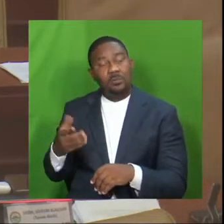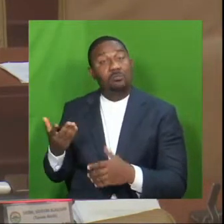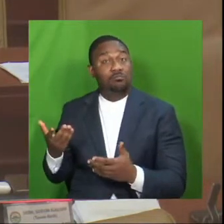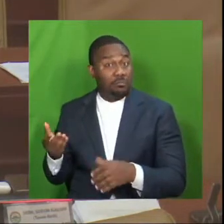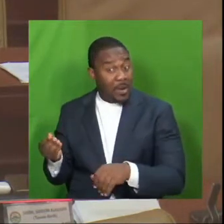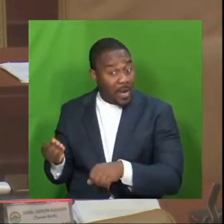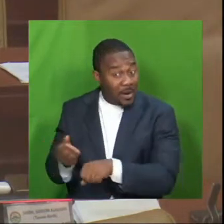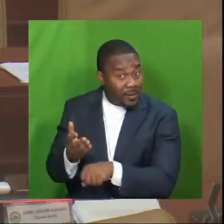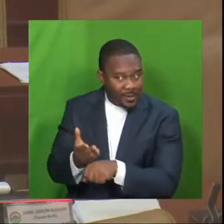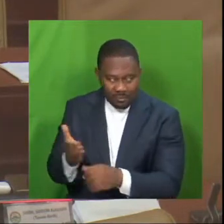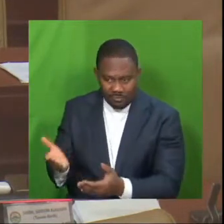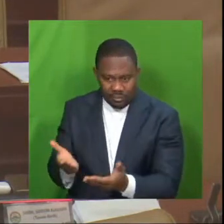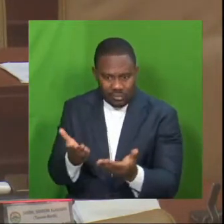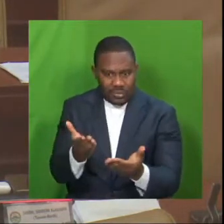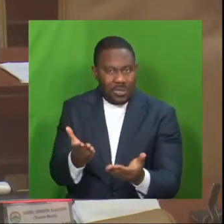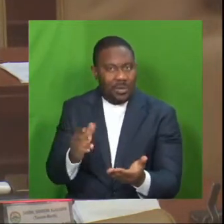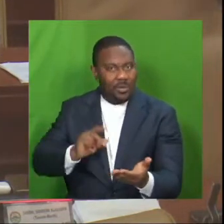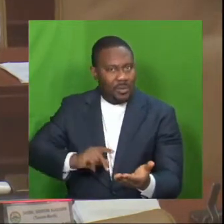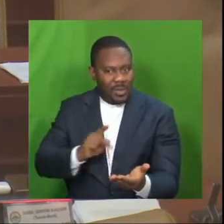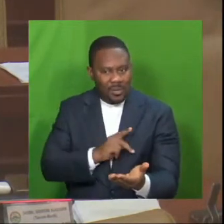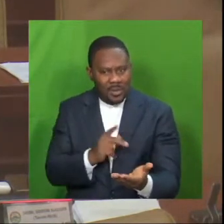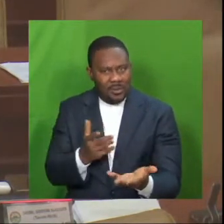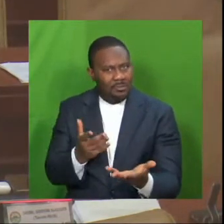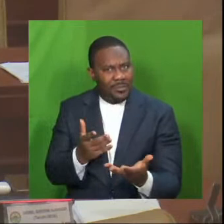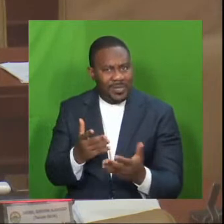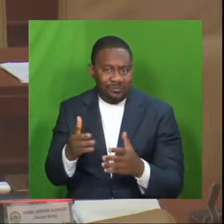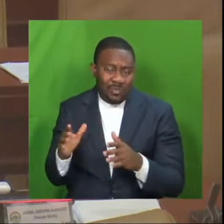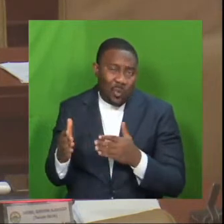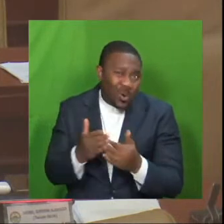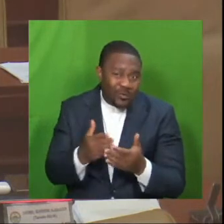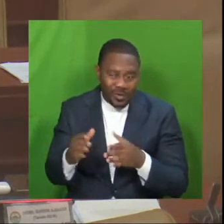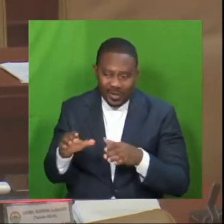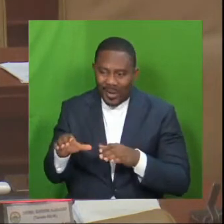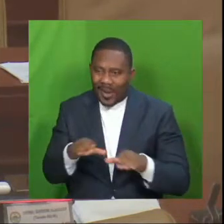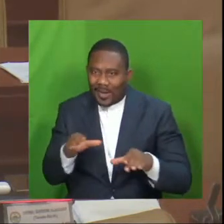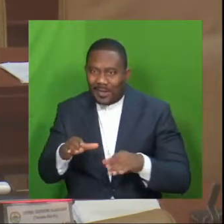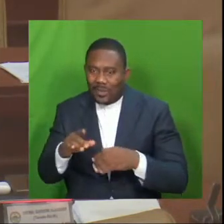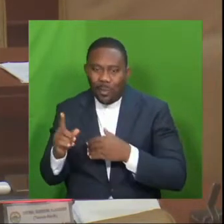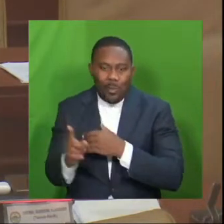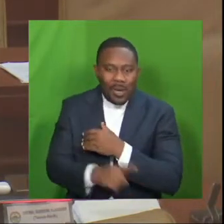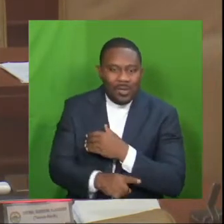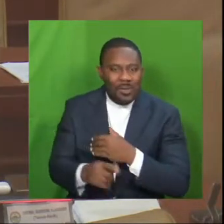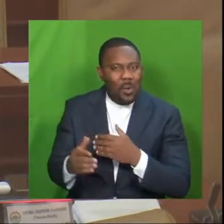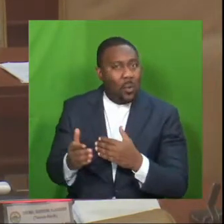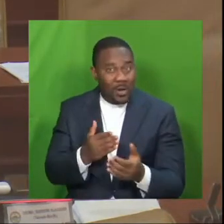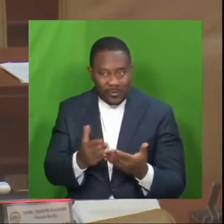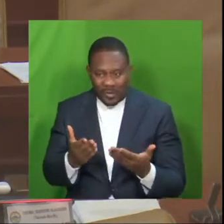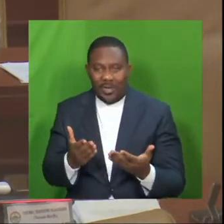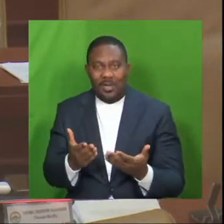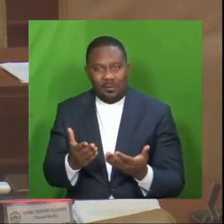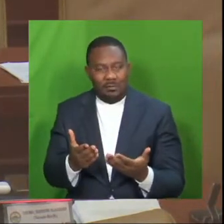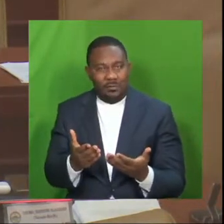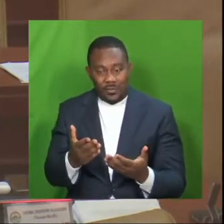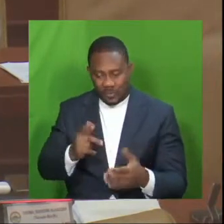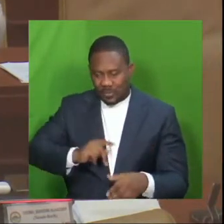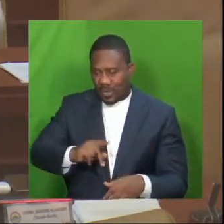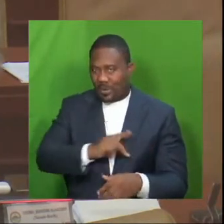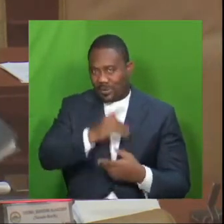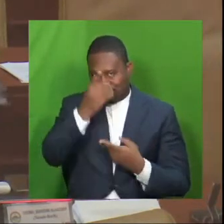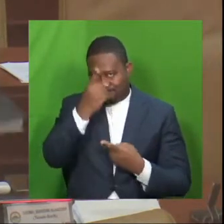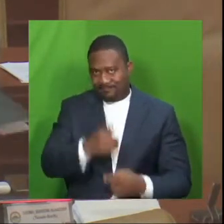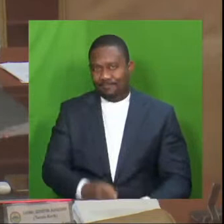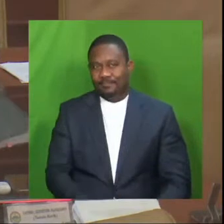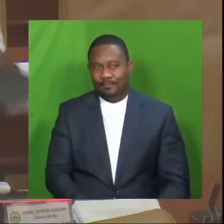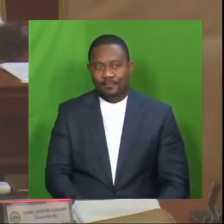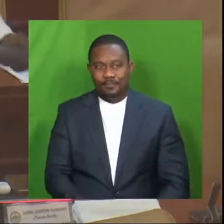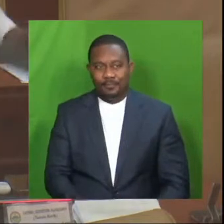deems appropriate for the House's consideration. Mr. Speaker, also in this Constitution, there is a